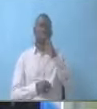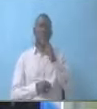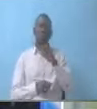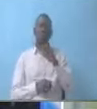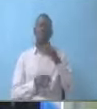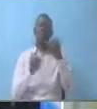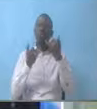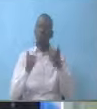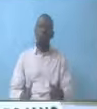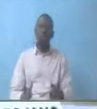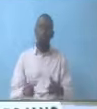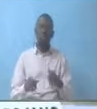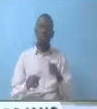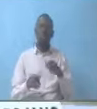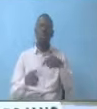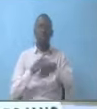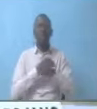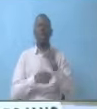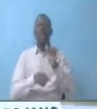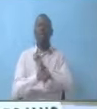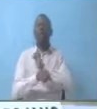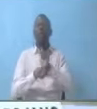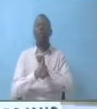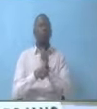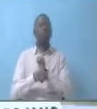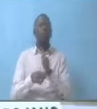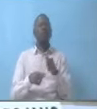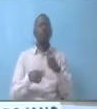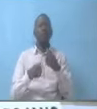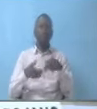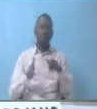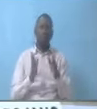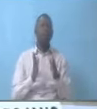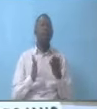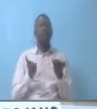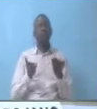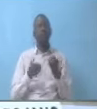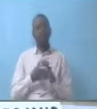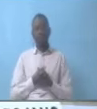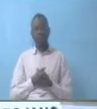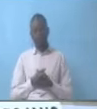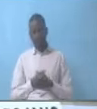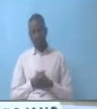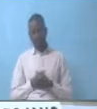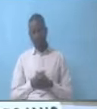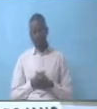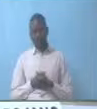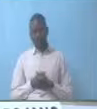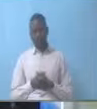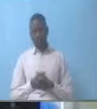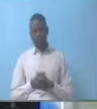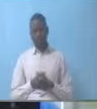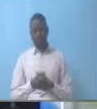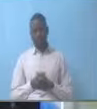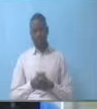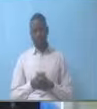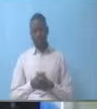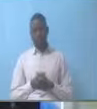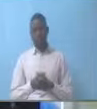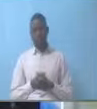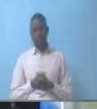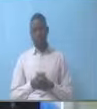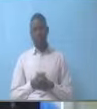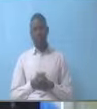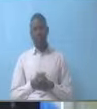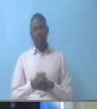Mo ngi aju nak ci nit ki jëf yi nga xamne def nako wala waron nako def te defut ko nga xamne sabab na ñak ci